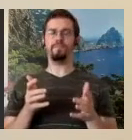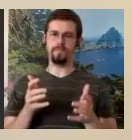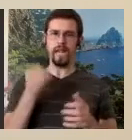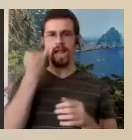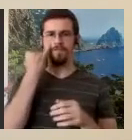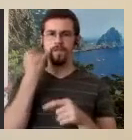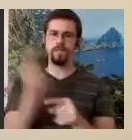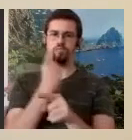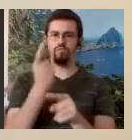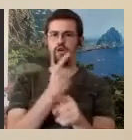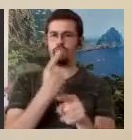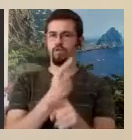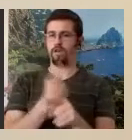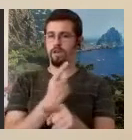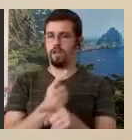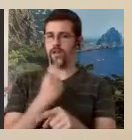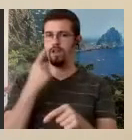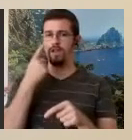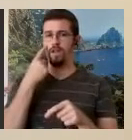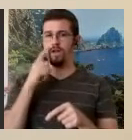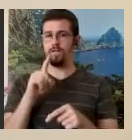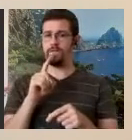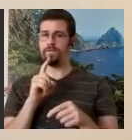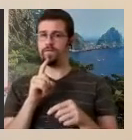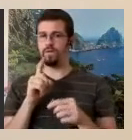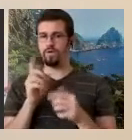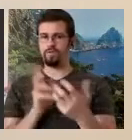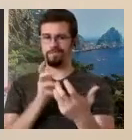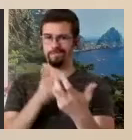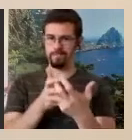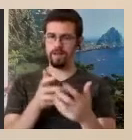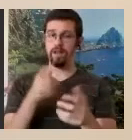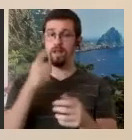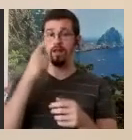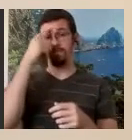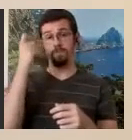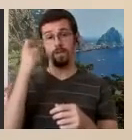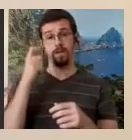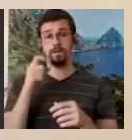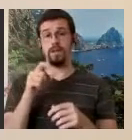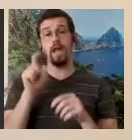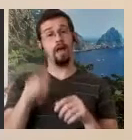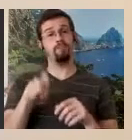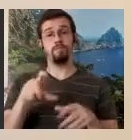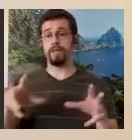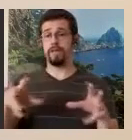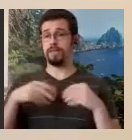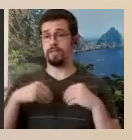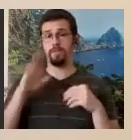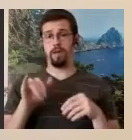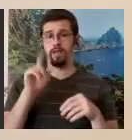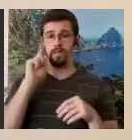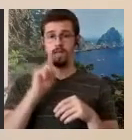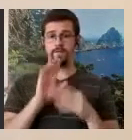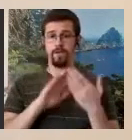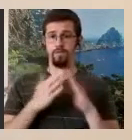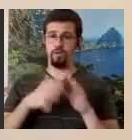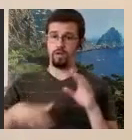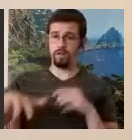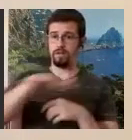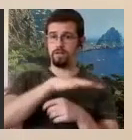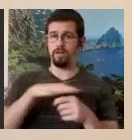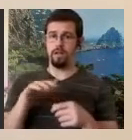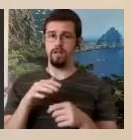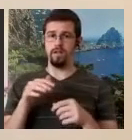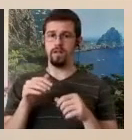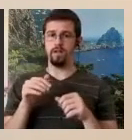appropriate and whether it's accepted, because the orthography has to be accepted by the deaf community. That is a must,